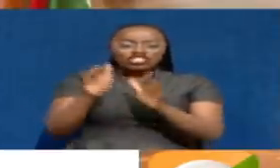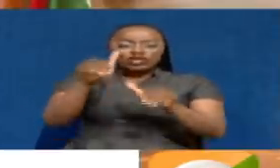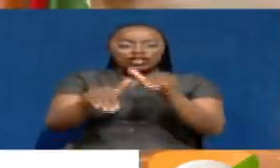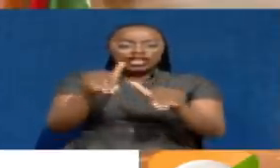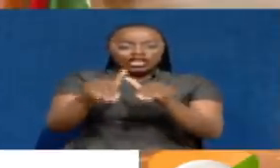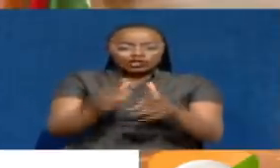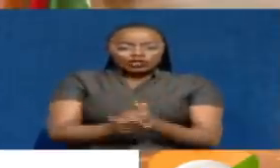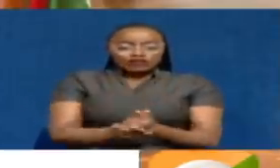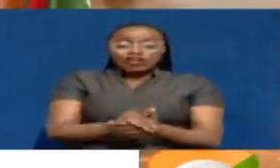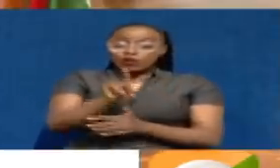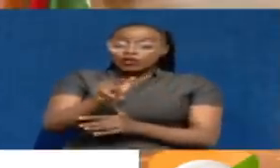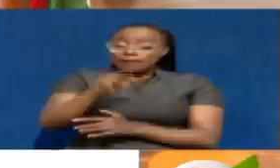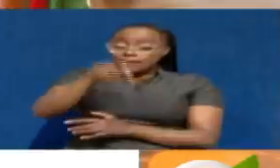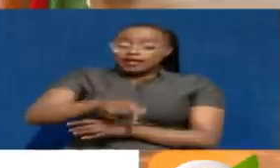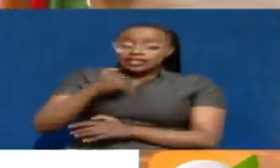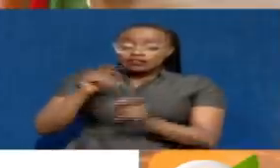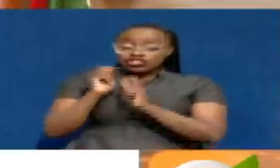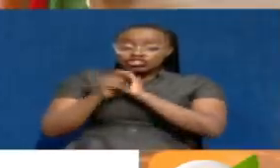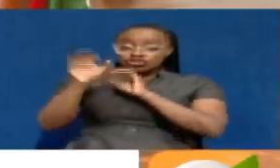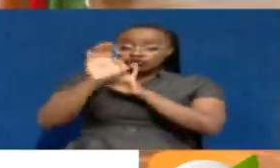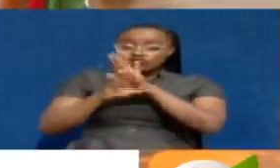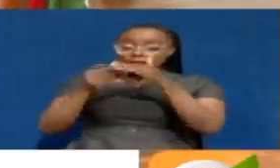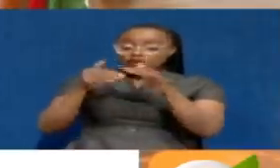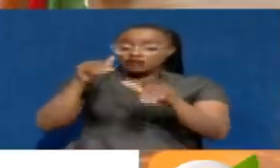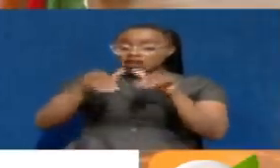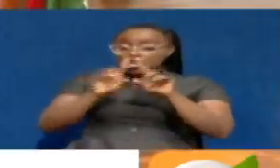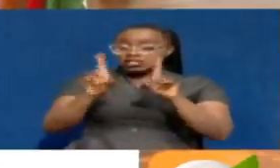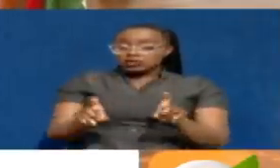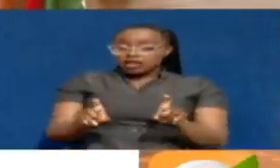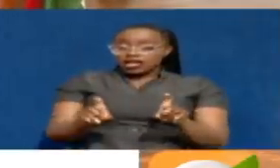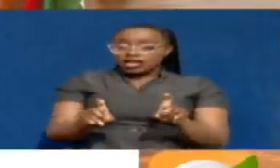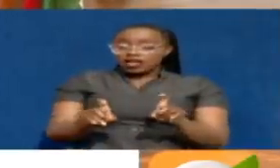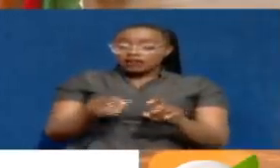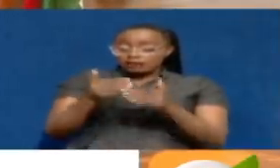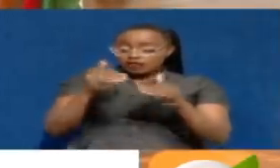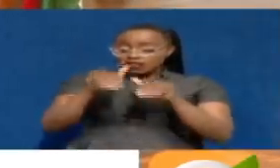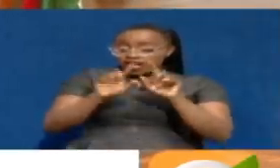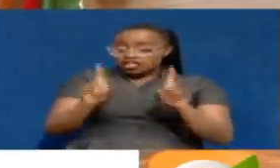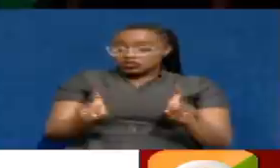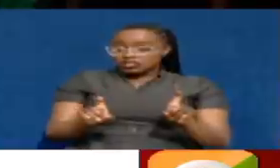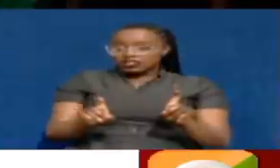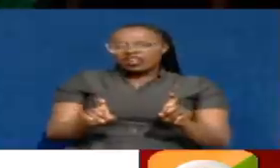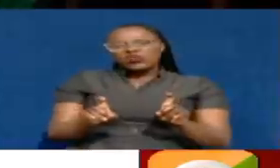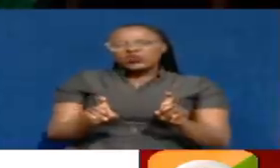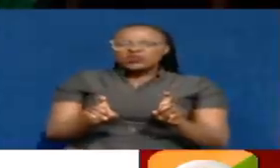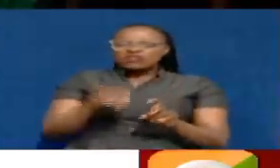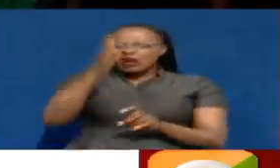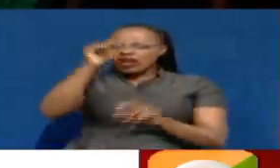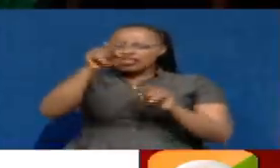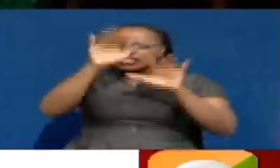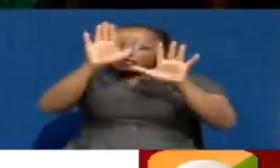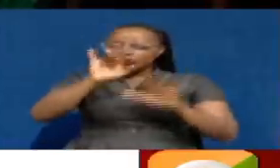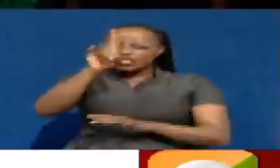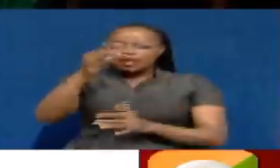elections. Do we have to have the referendum before the elections? Before the elections? Yeah. And why is that